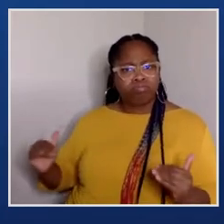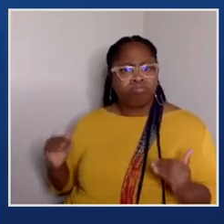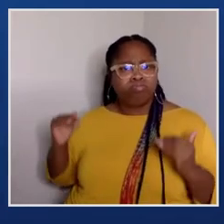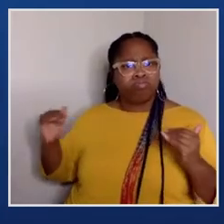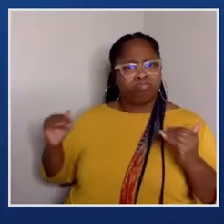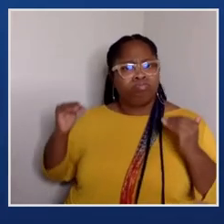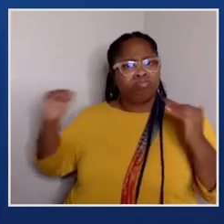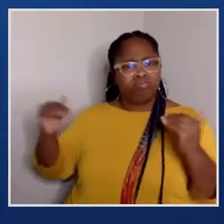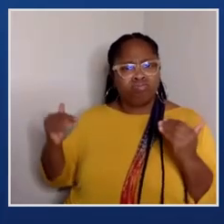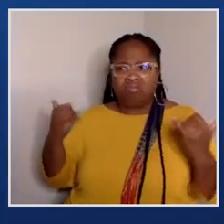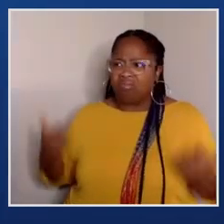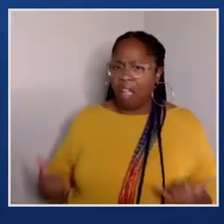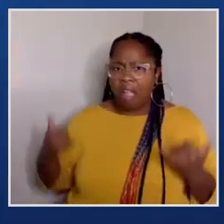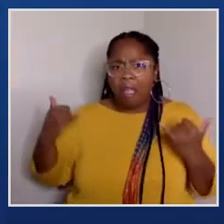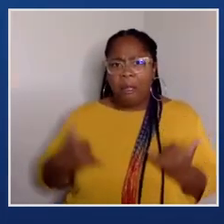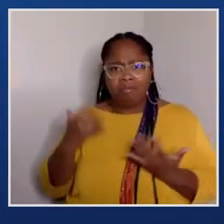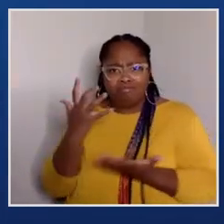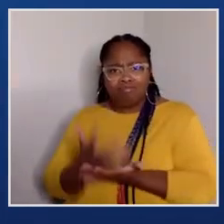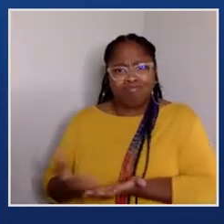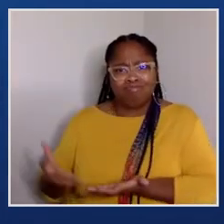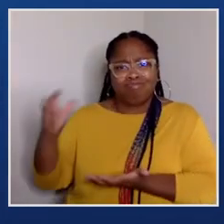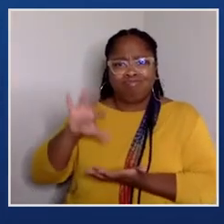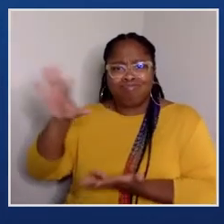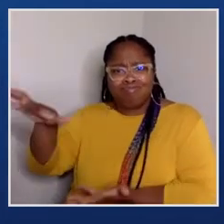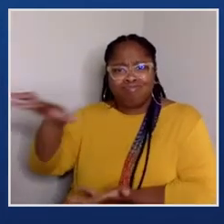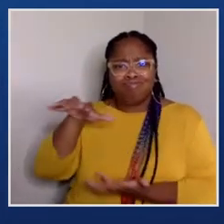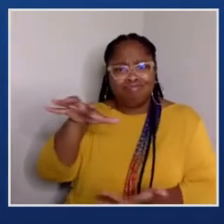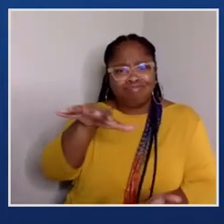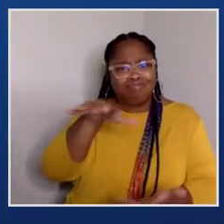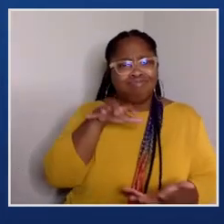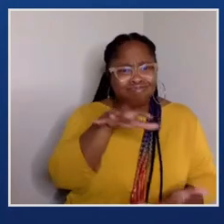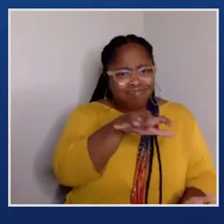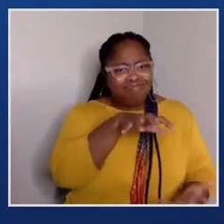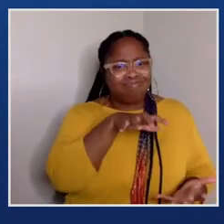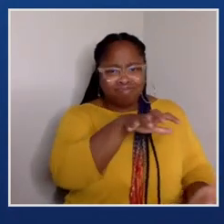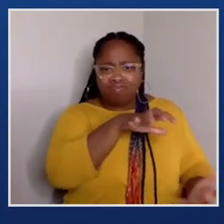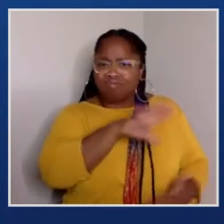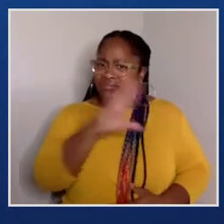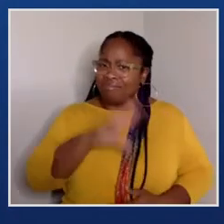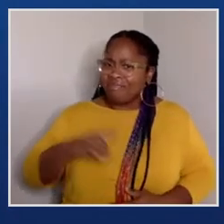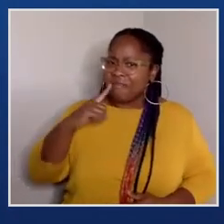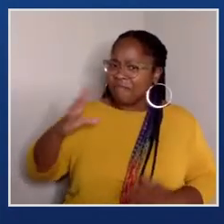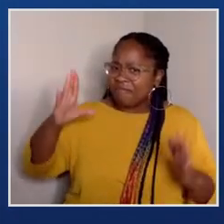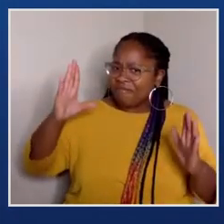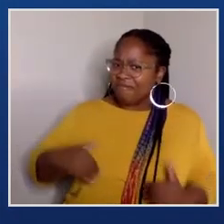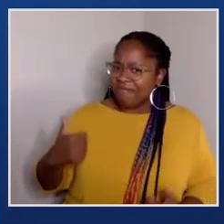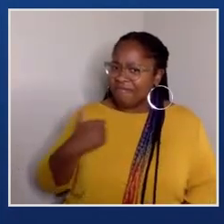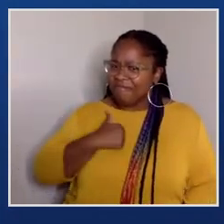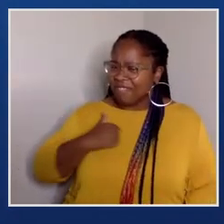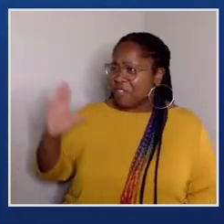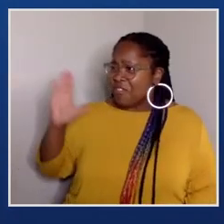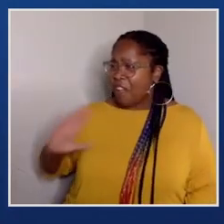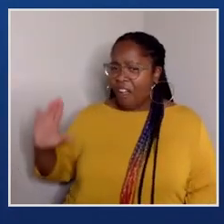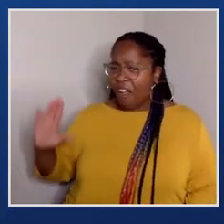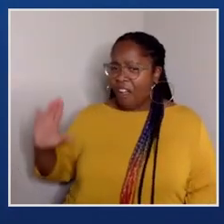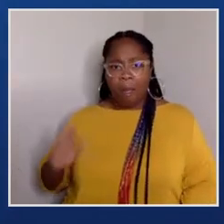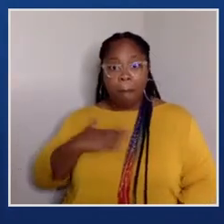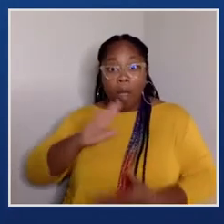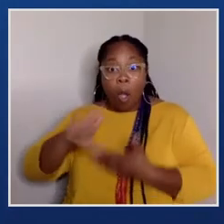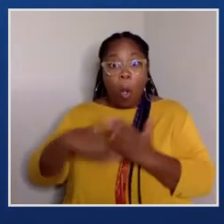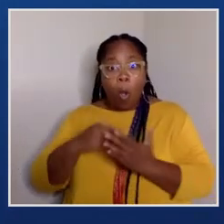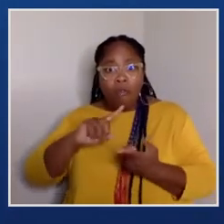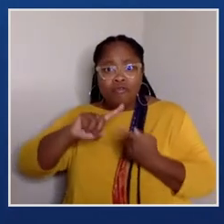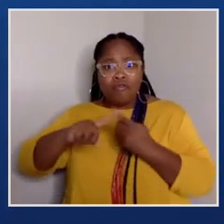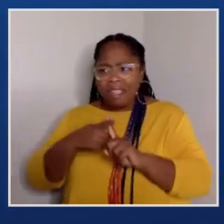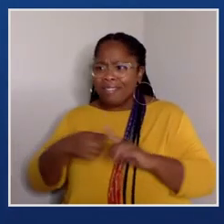getting no mail. Daddy died, cut the two. Didn't let him out of no cell. Provide job for my whole block. I